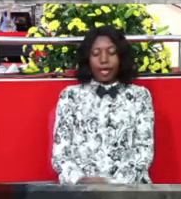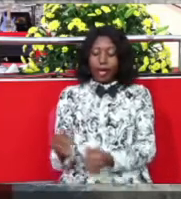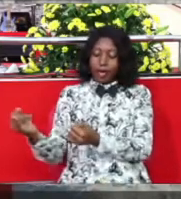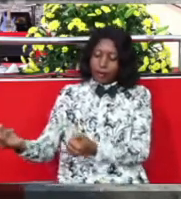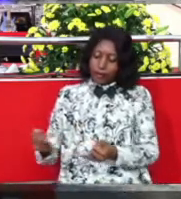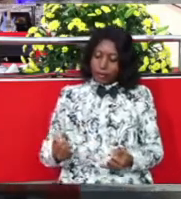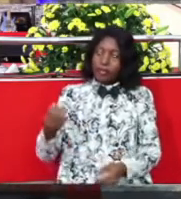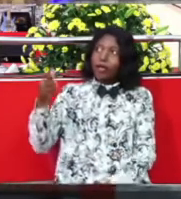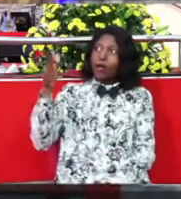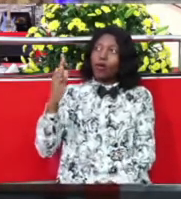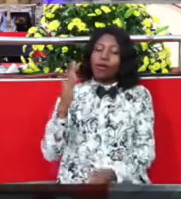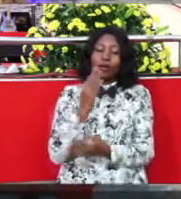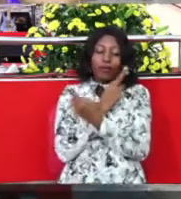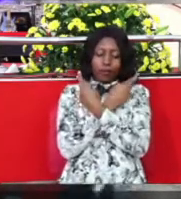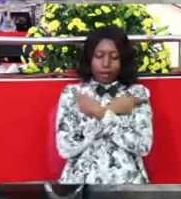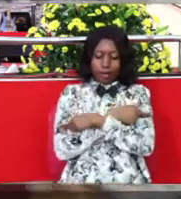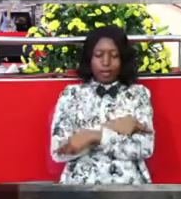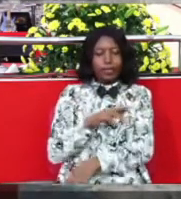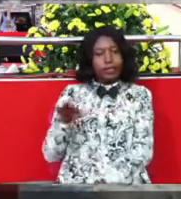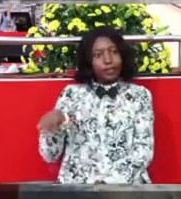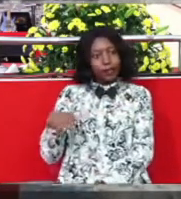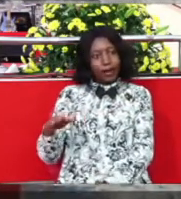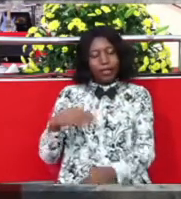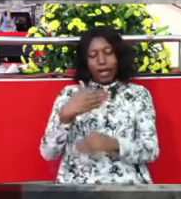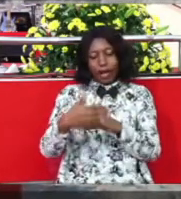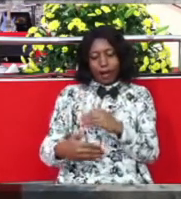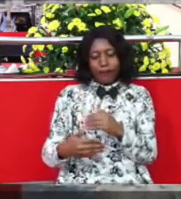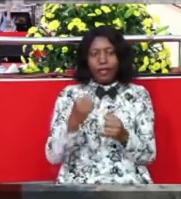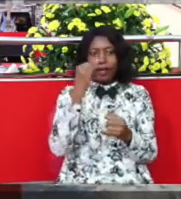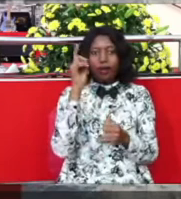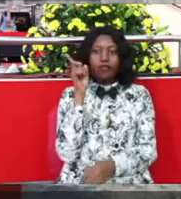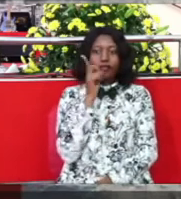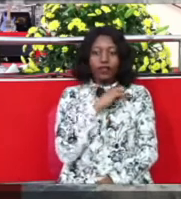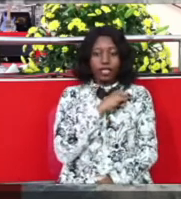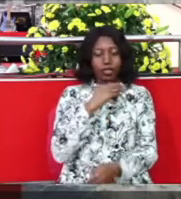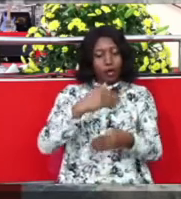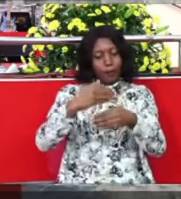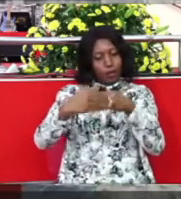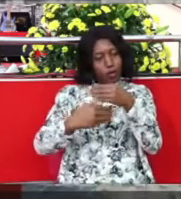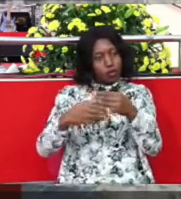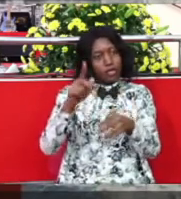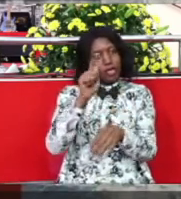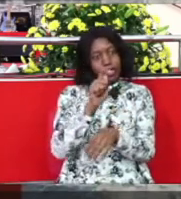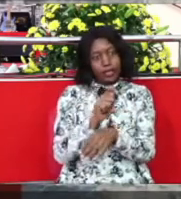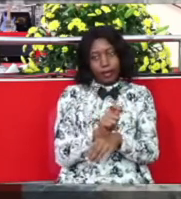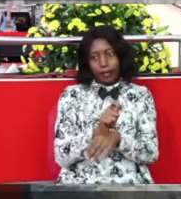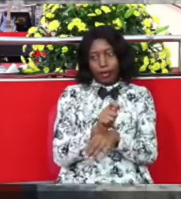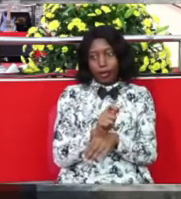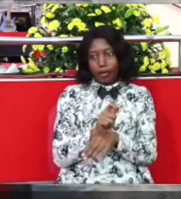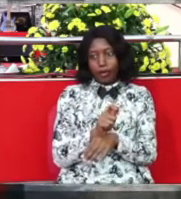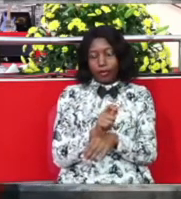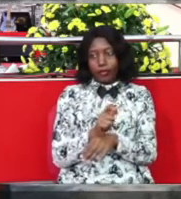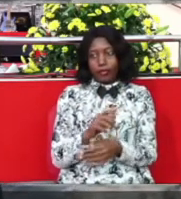God for a resting place after the completion of the work of building the temple. Baada ya hekalu kuwa limemaliza kujengwa, na